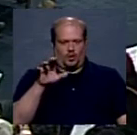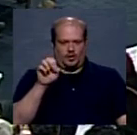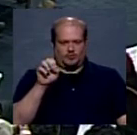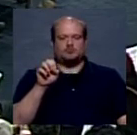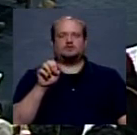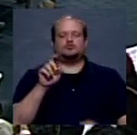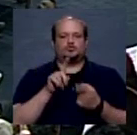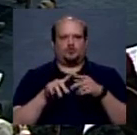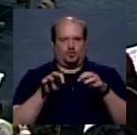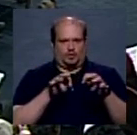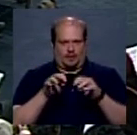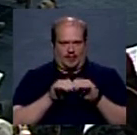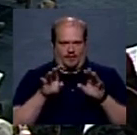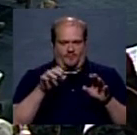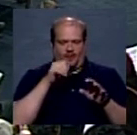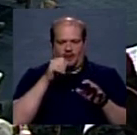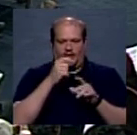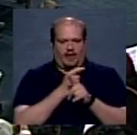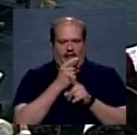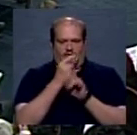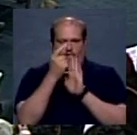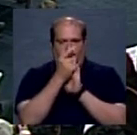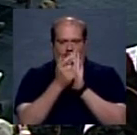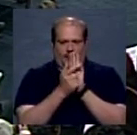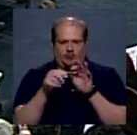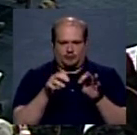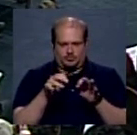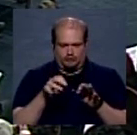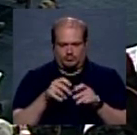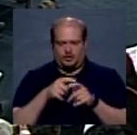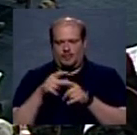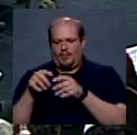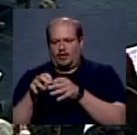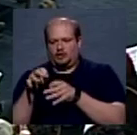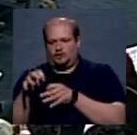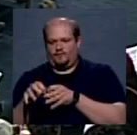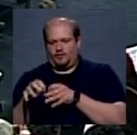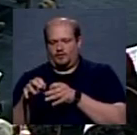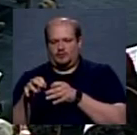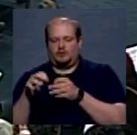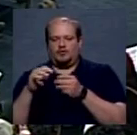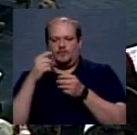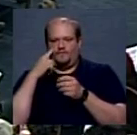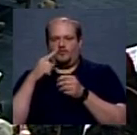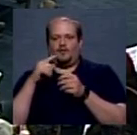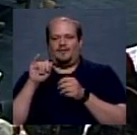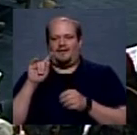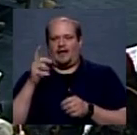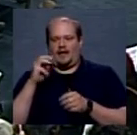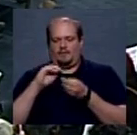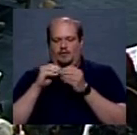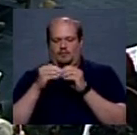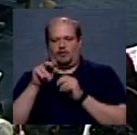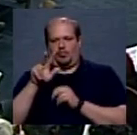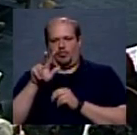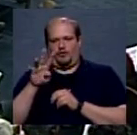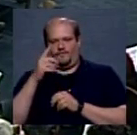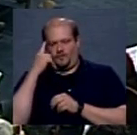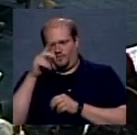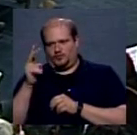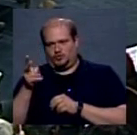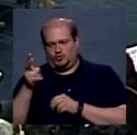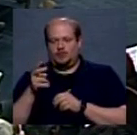to clarify an inaccurate legal description, and then a deferral of item number 20, number 34 for 2 weeks.